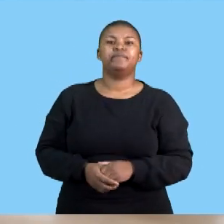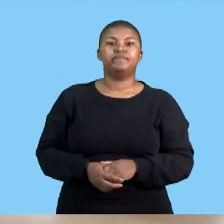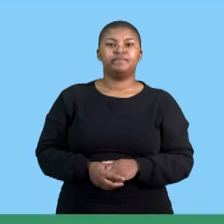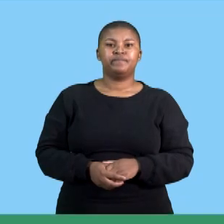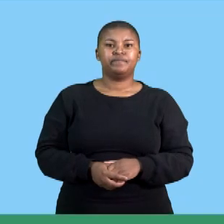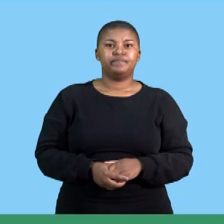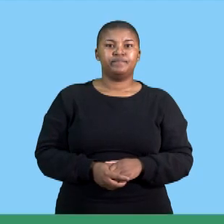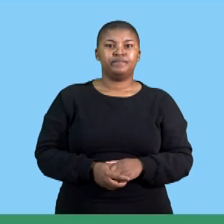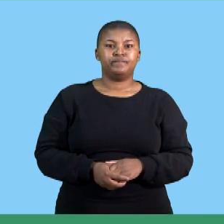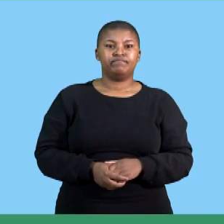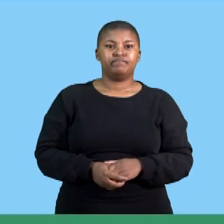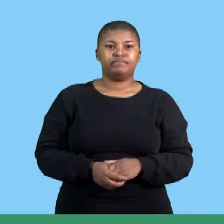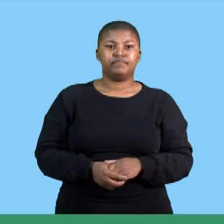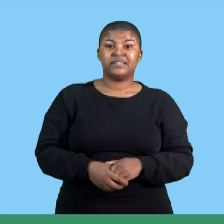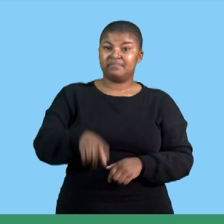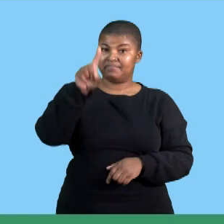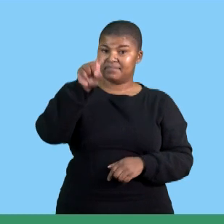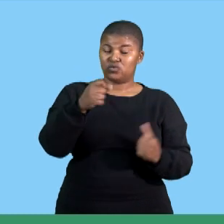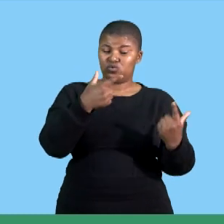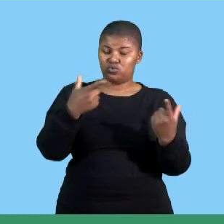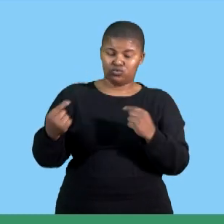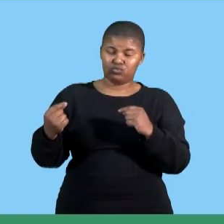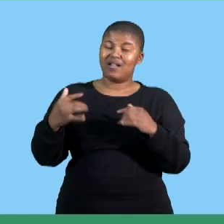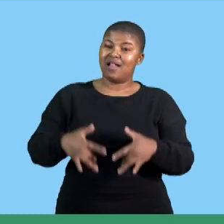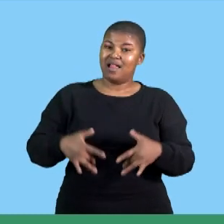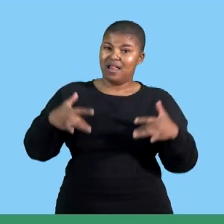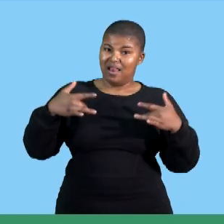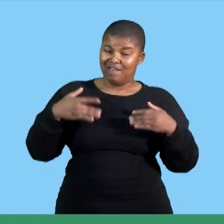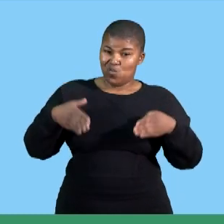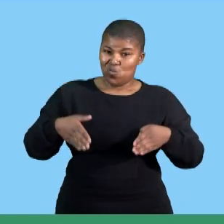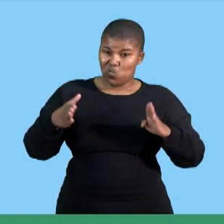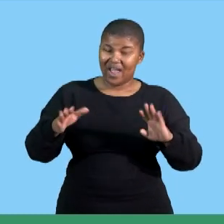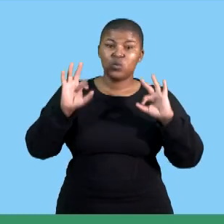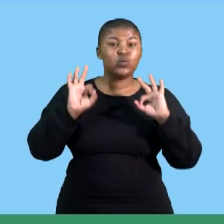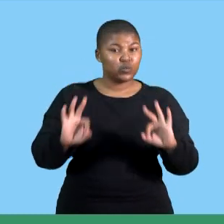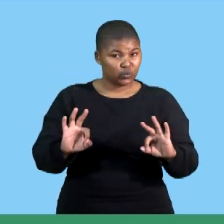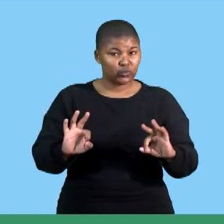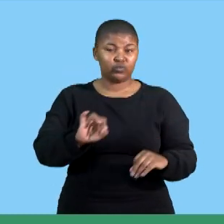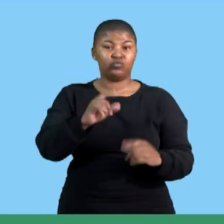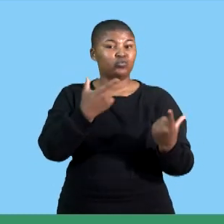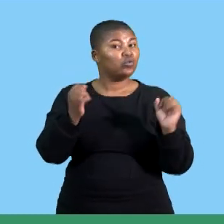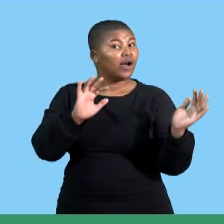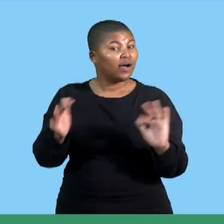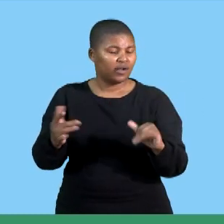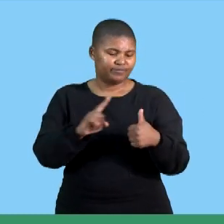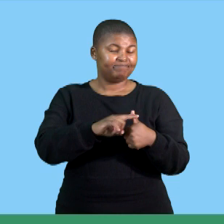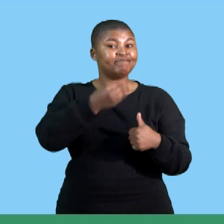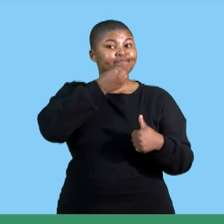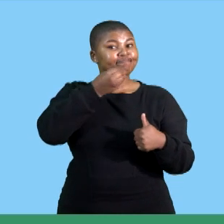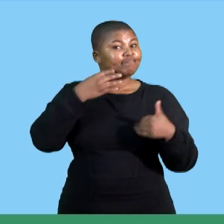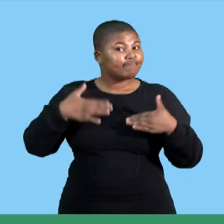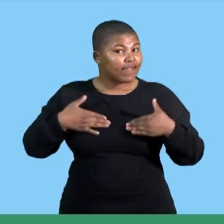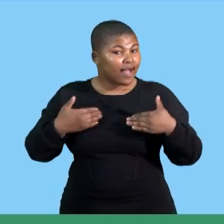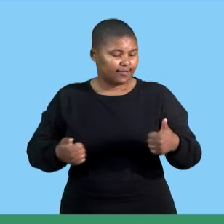a balanced lifestyle by eating healthy as well as exercising and participating